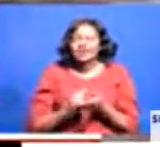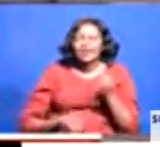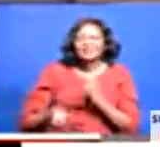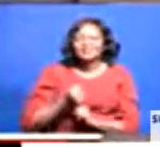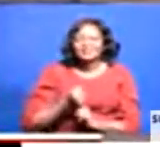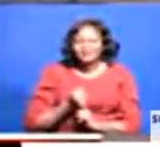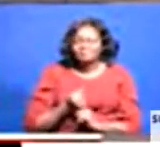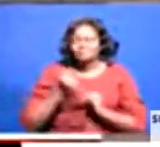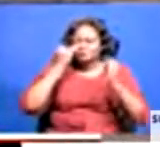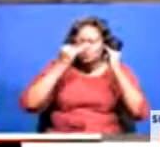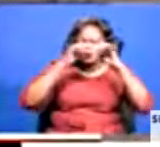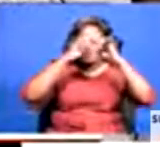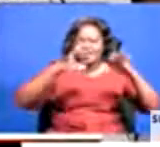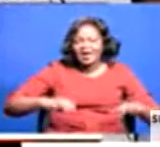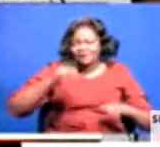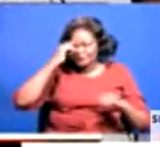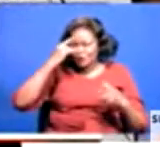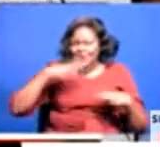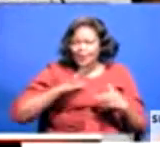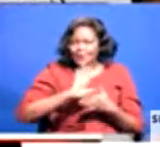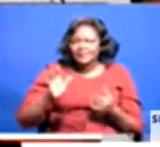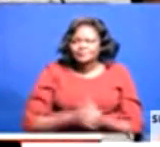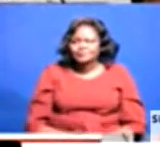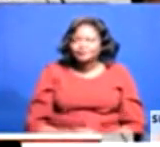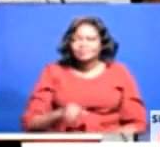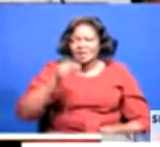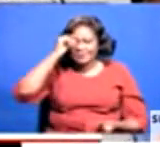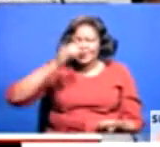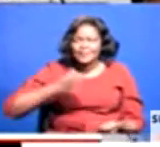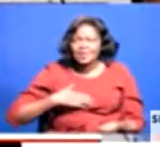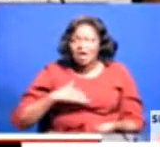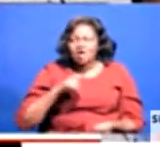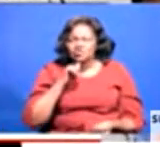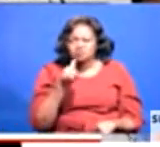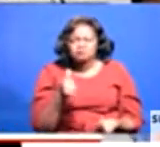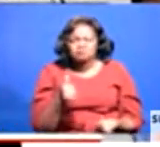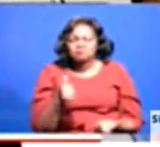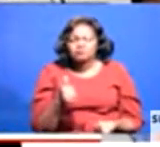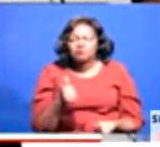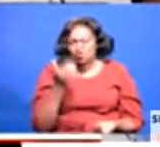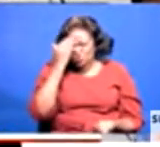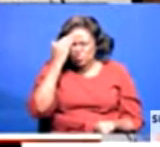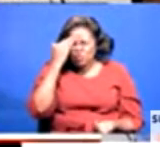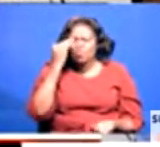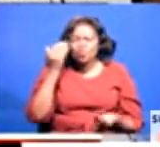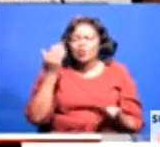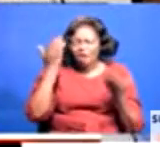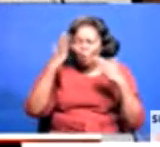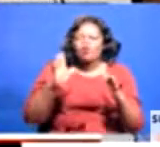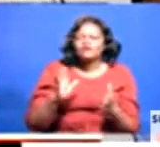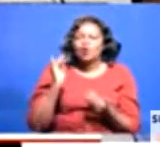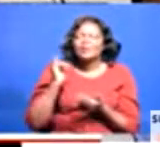of devolved governance for their people. My government is not oblivious to the high hopes and aspirations placed in